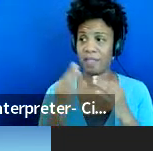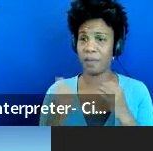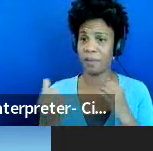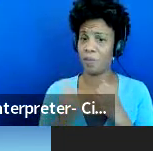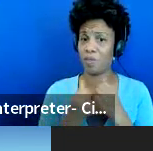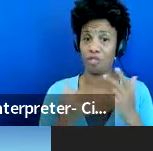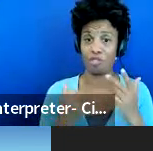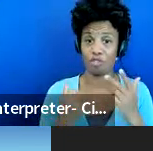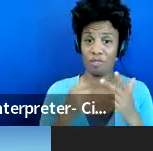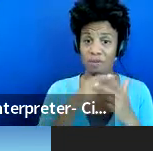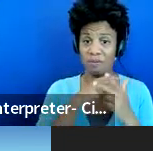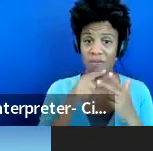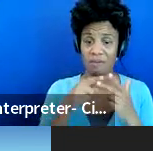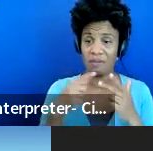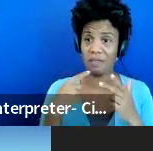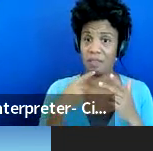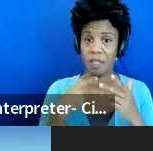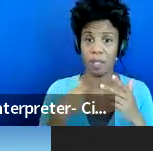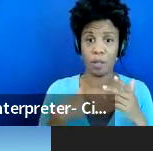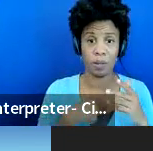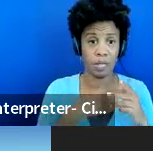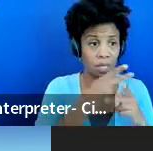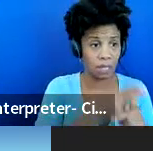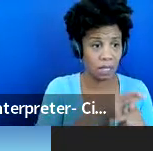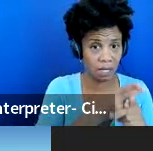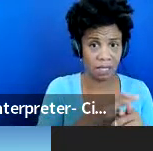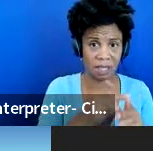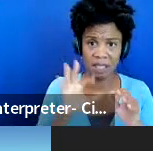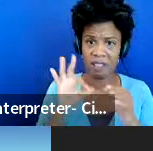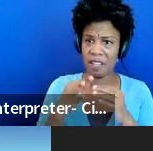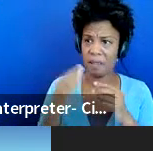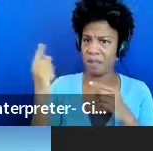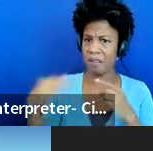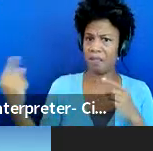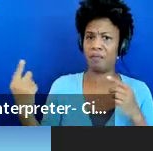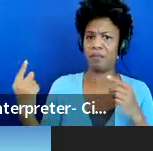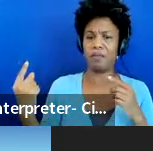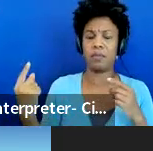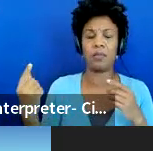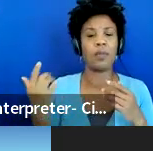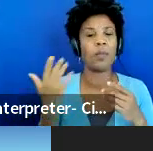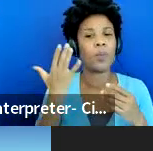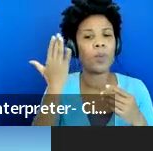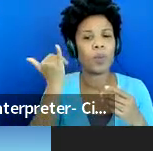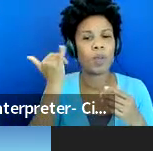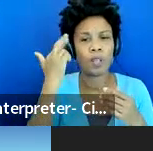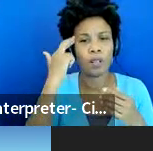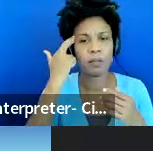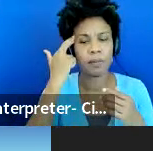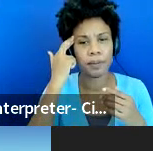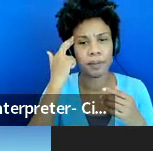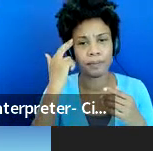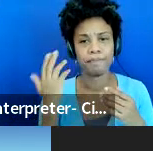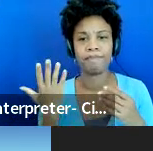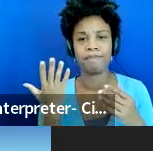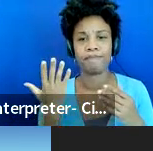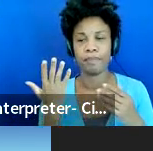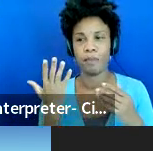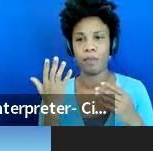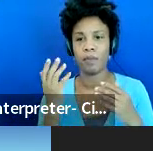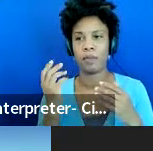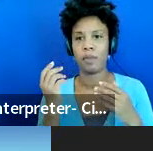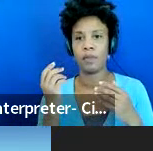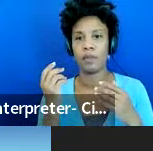opposed them, providing care for their children. And one of the arguments for this was that providing care